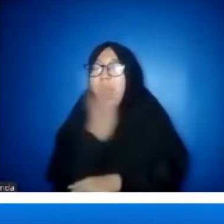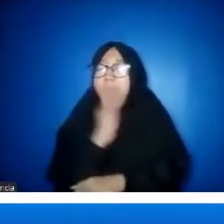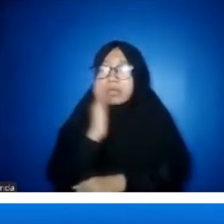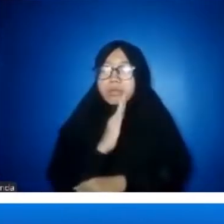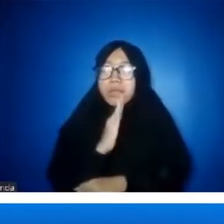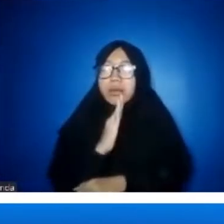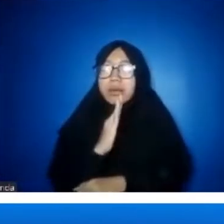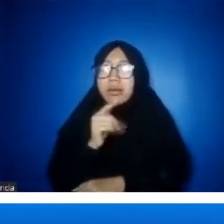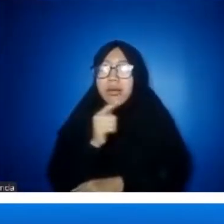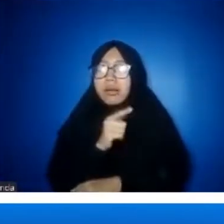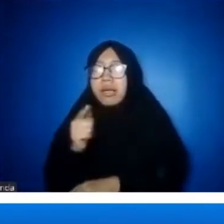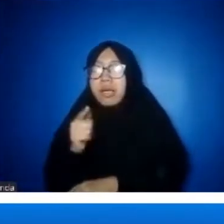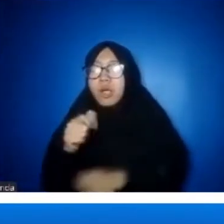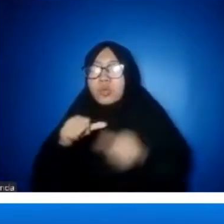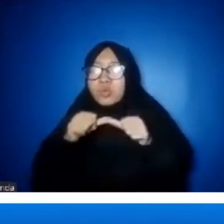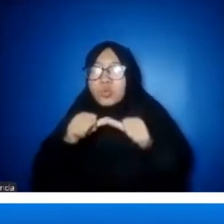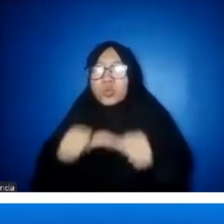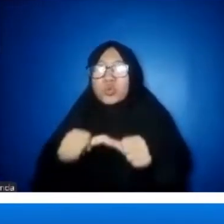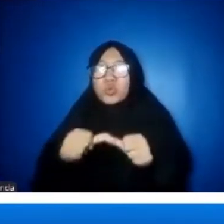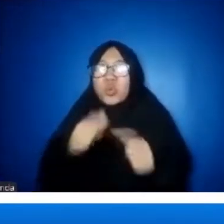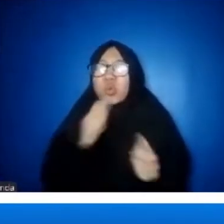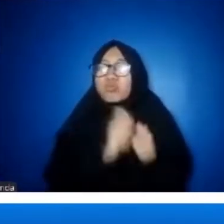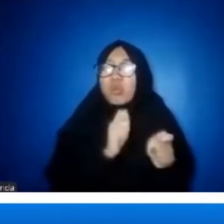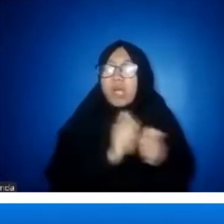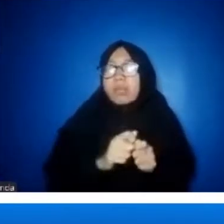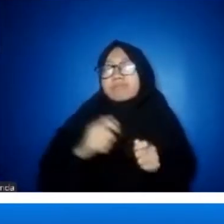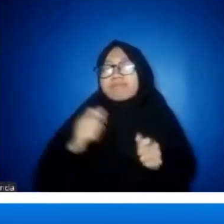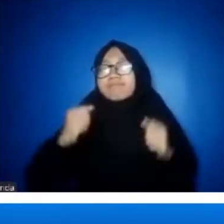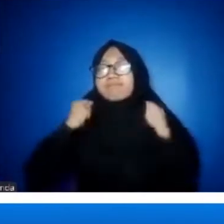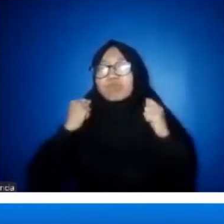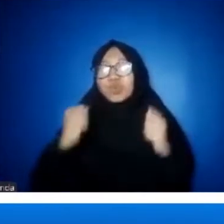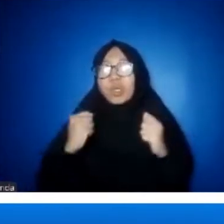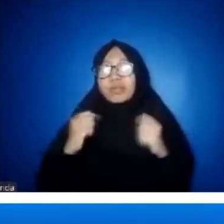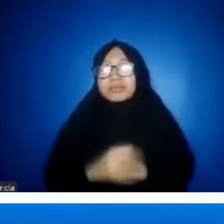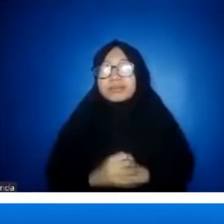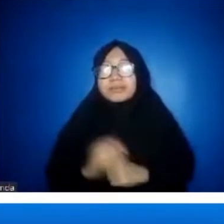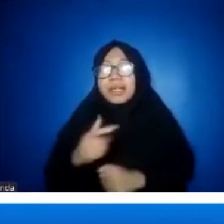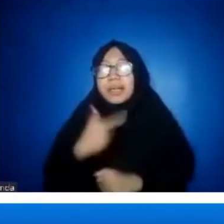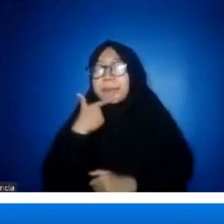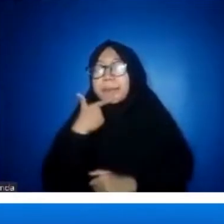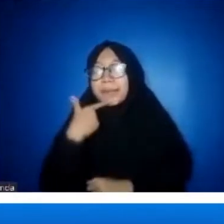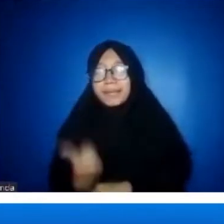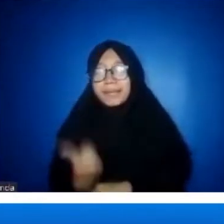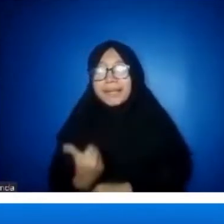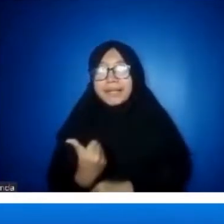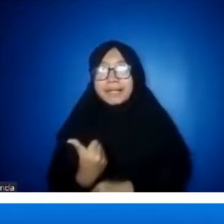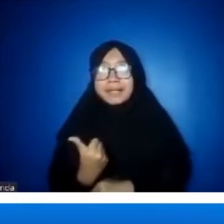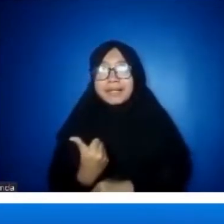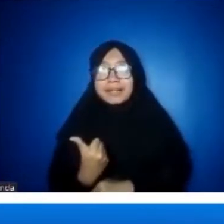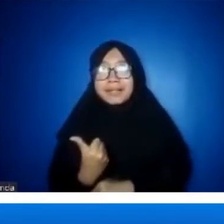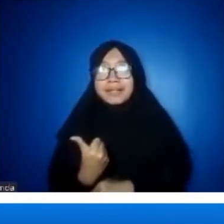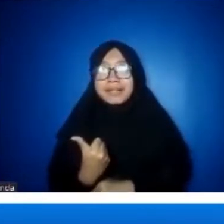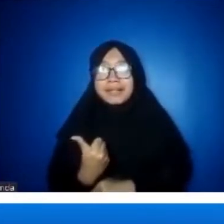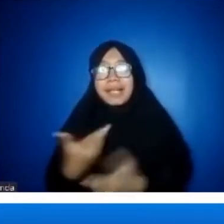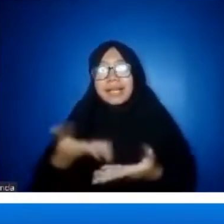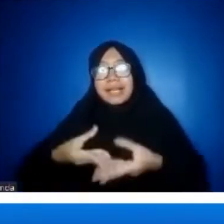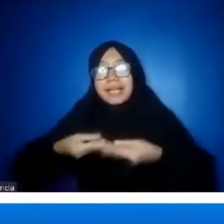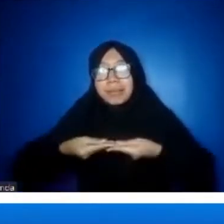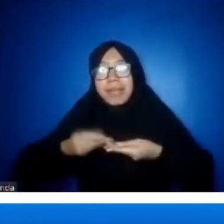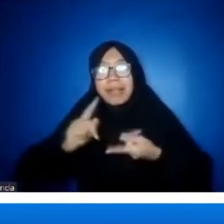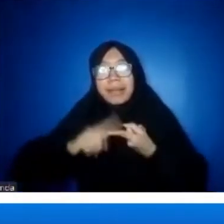going. So it's important to have those signals. And on behalf of Hong Kong people, thank you so much. And I'm really looking